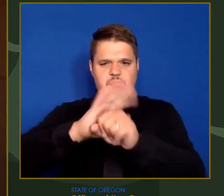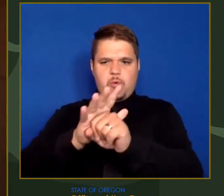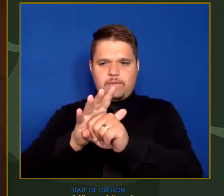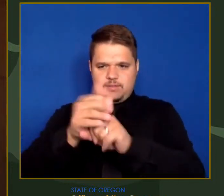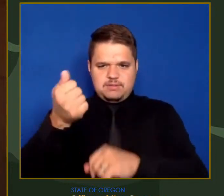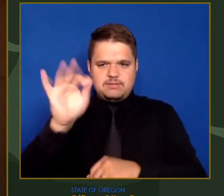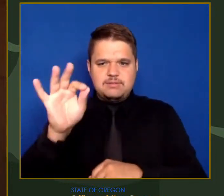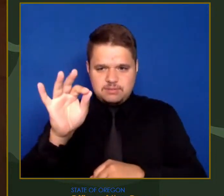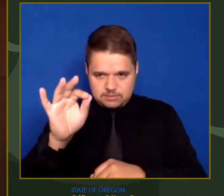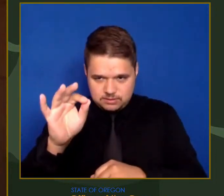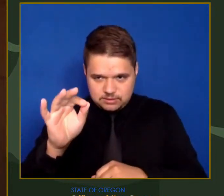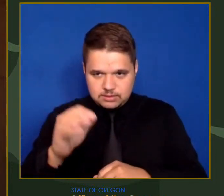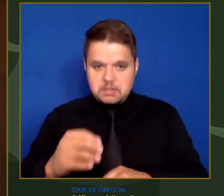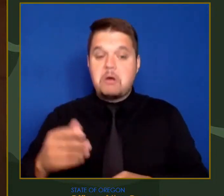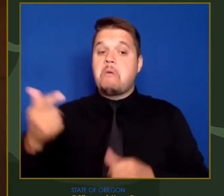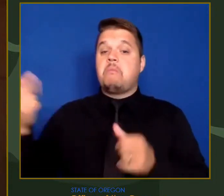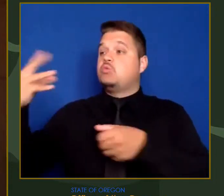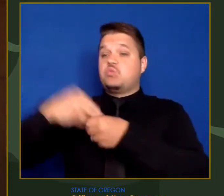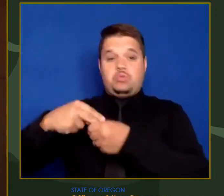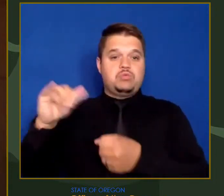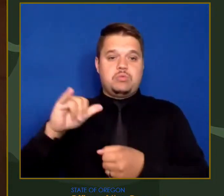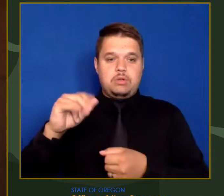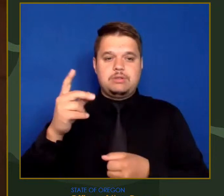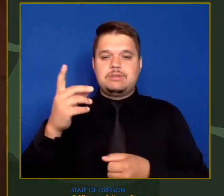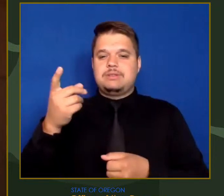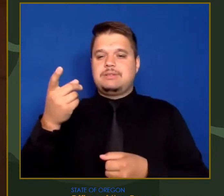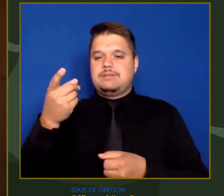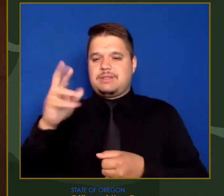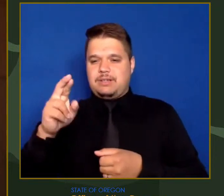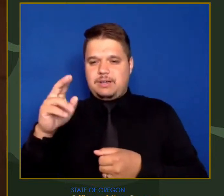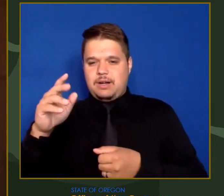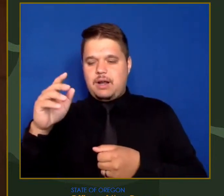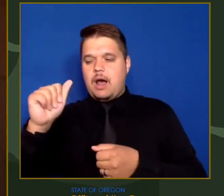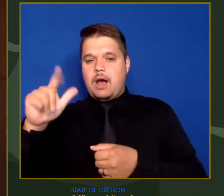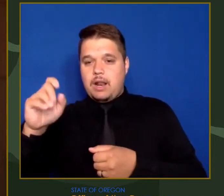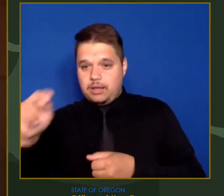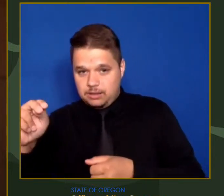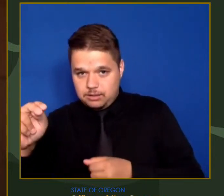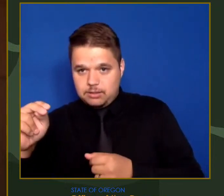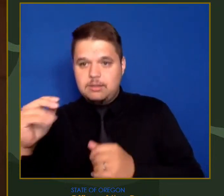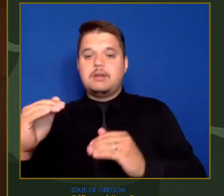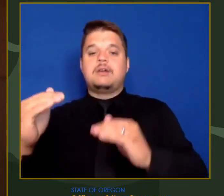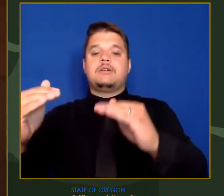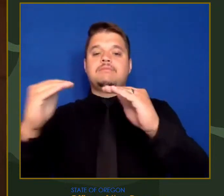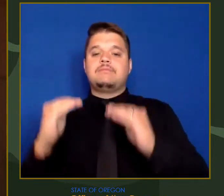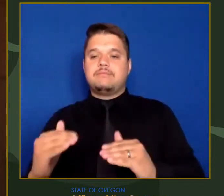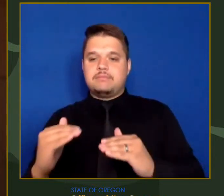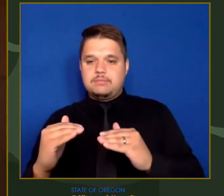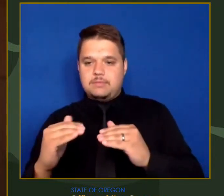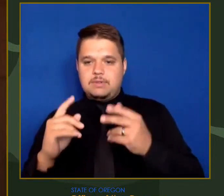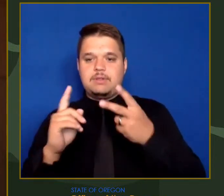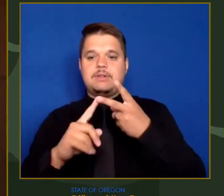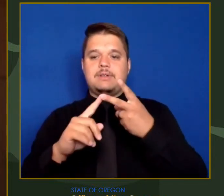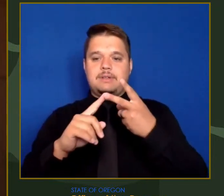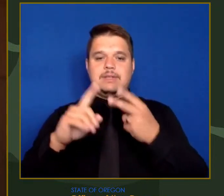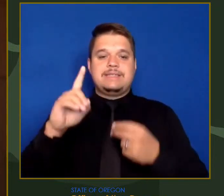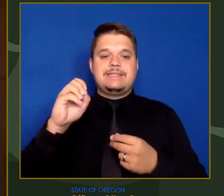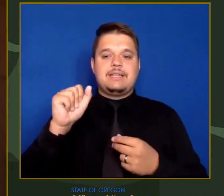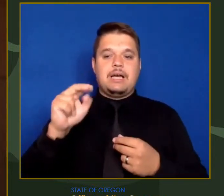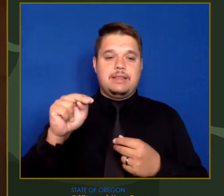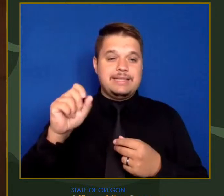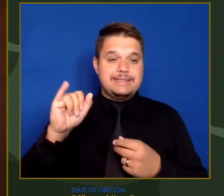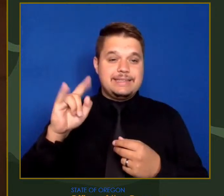of the Oregon Health Authority, Dr. Dean Seidlinger, our state epidemiologist, and Dr. Luis Davillon,